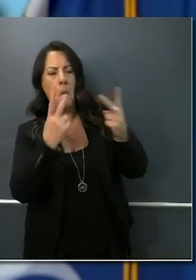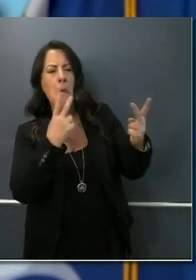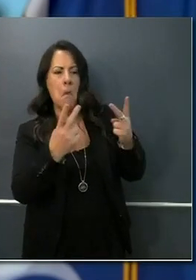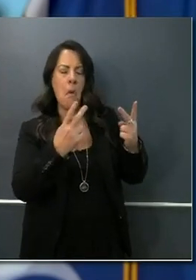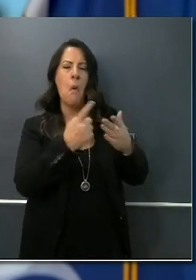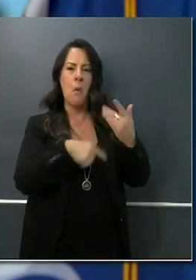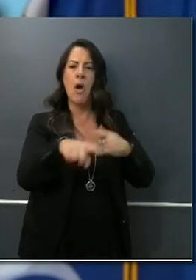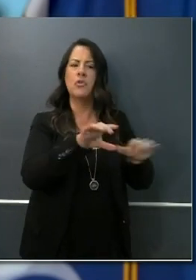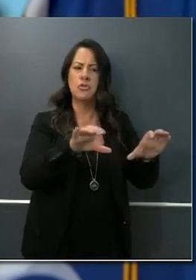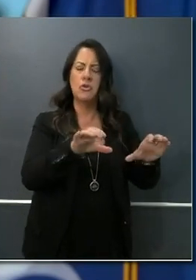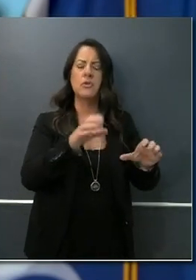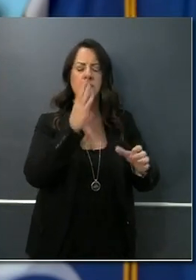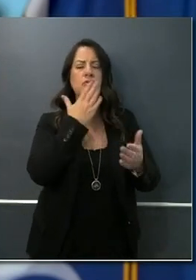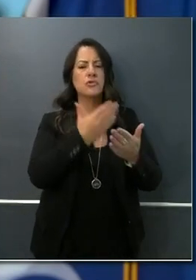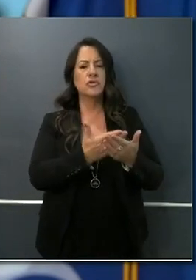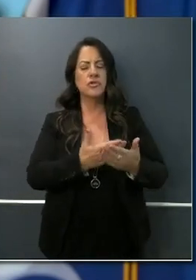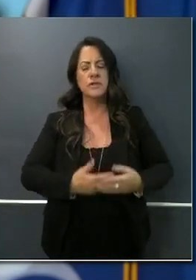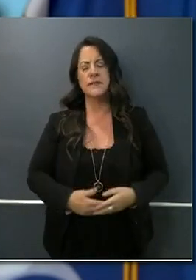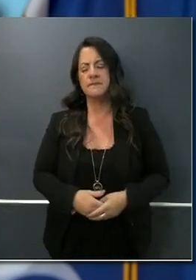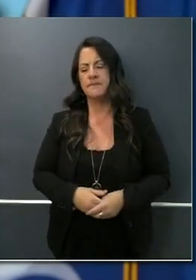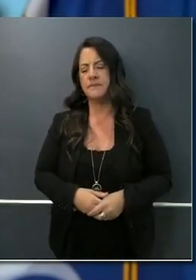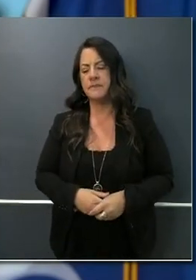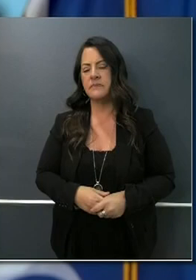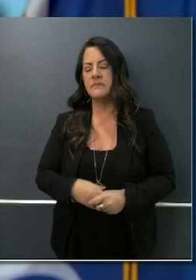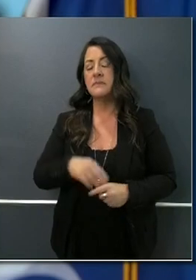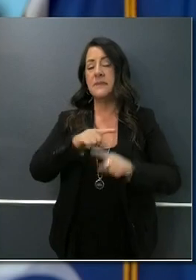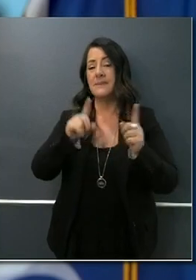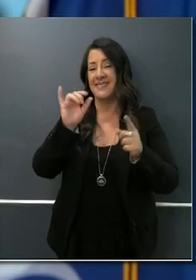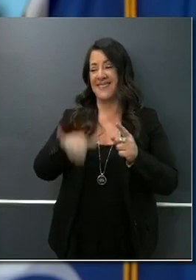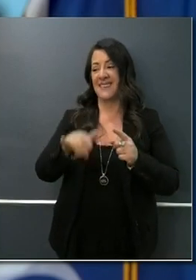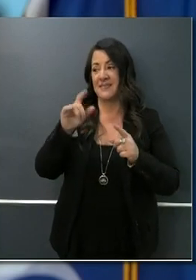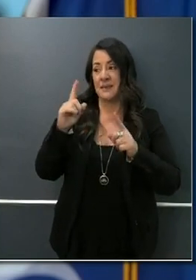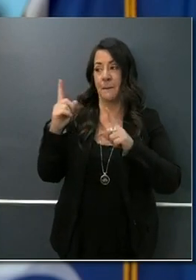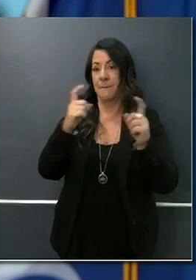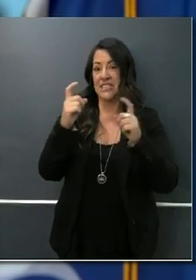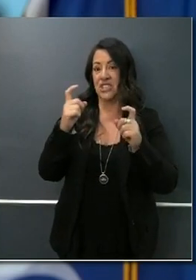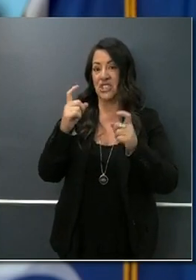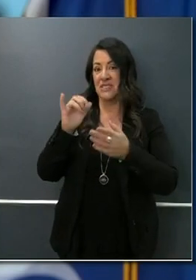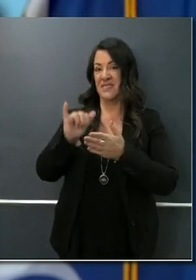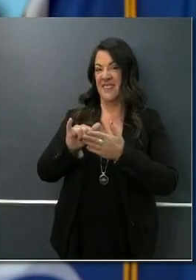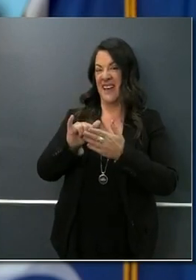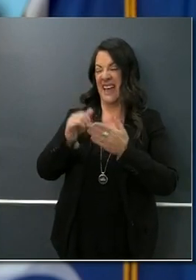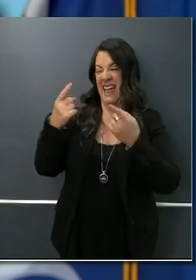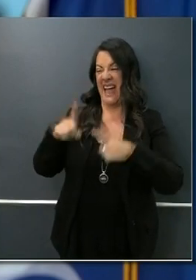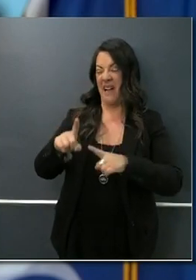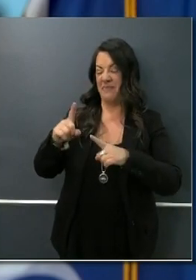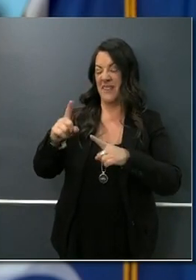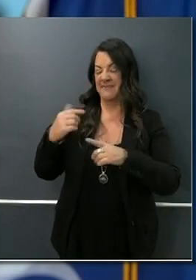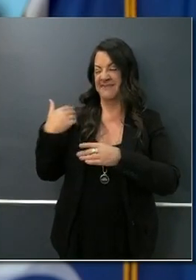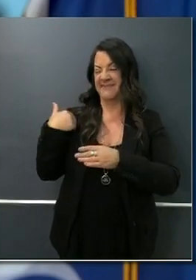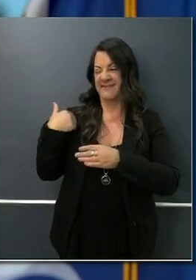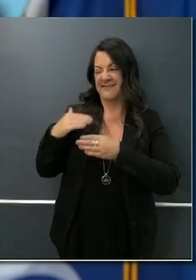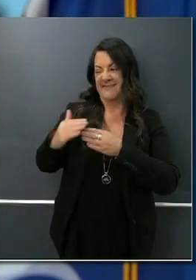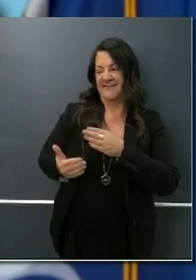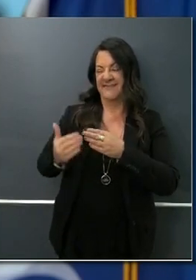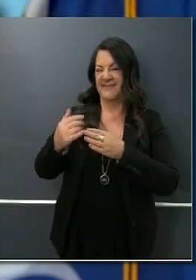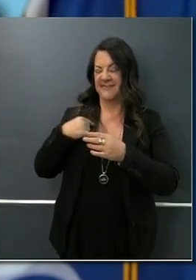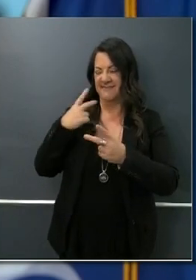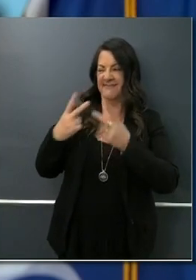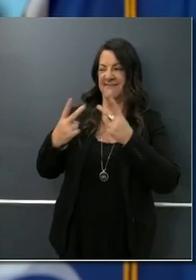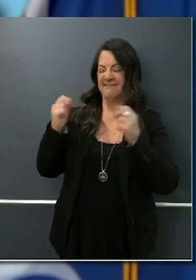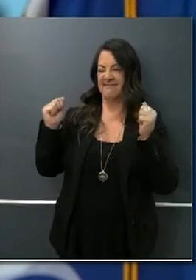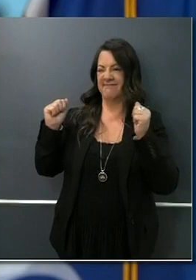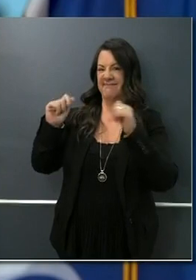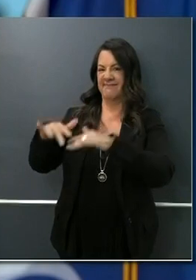California. And boy, it wasn't just anecdotal, those photographs from those 2 counties and the beaches this weekend. We saw